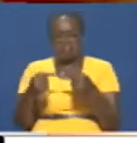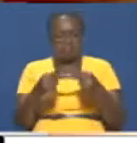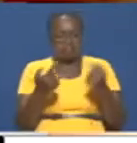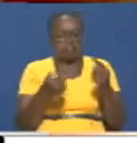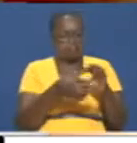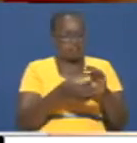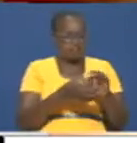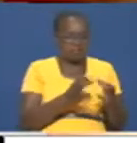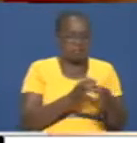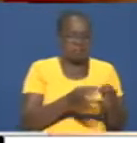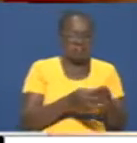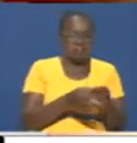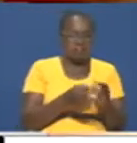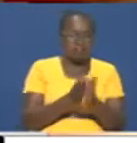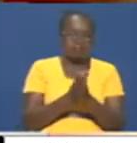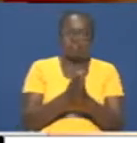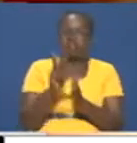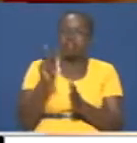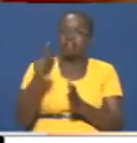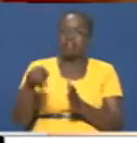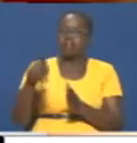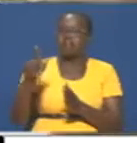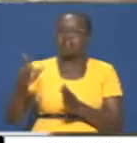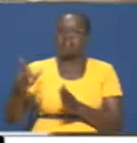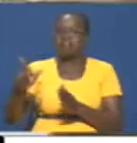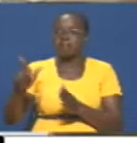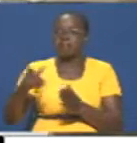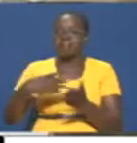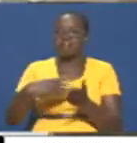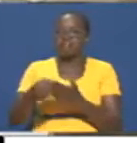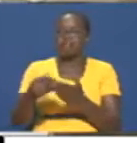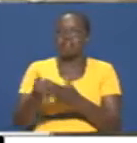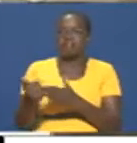are depriving Kenya Power Company of revenue.